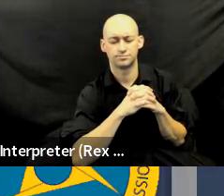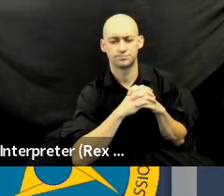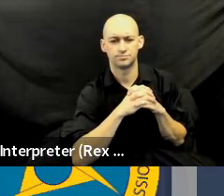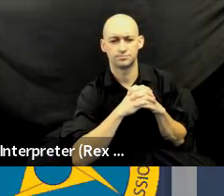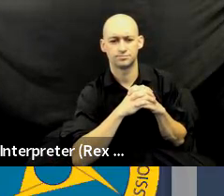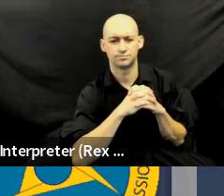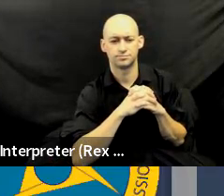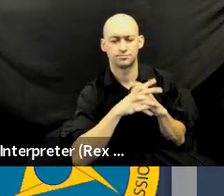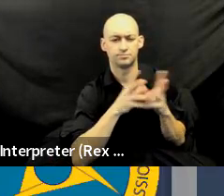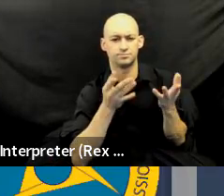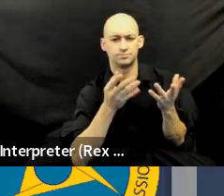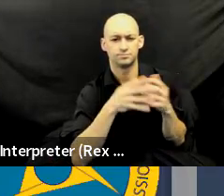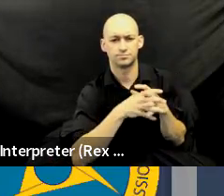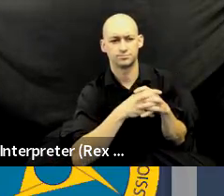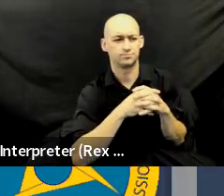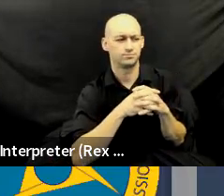Yes, just one moment.